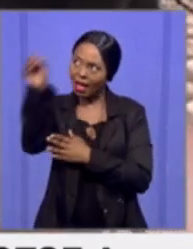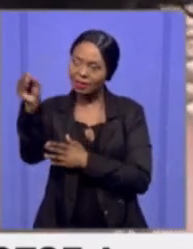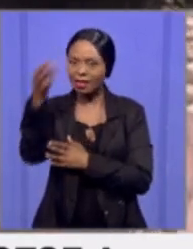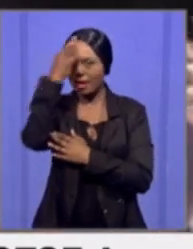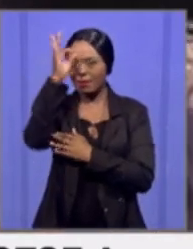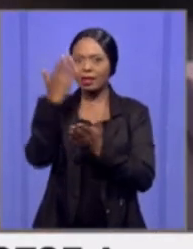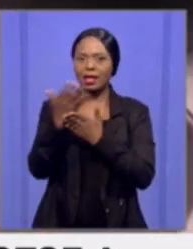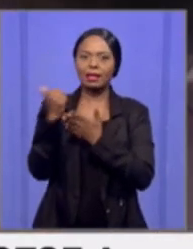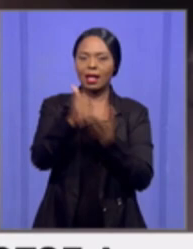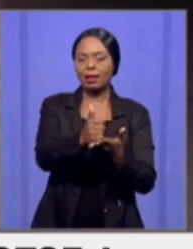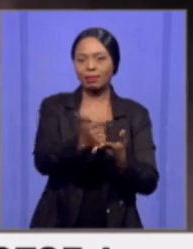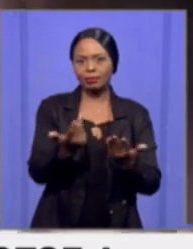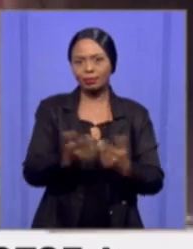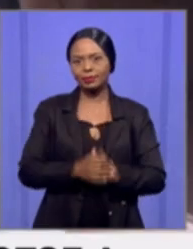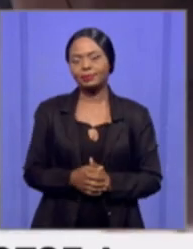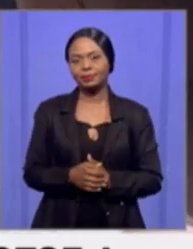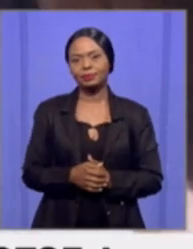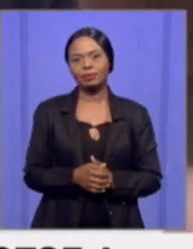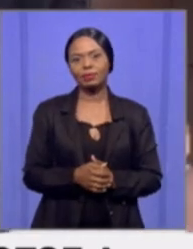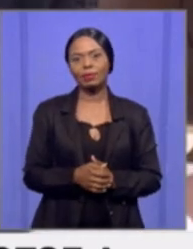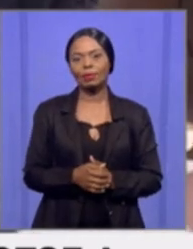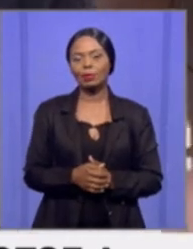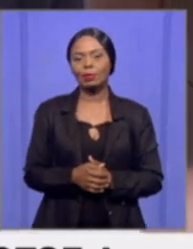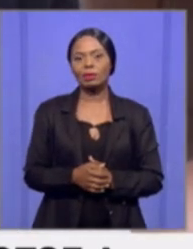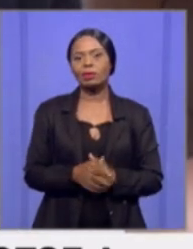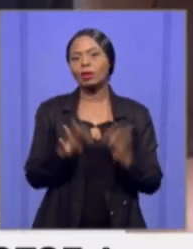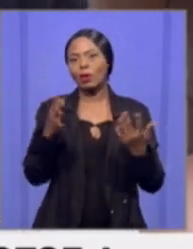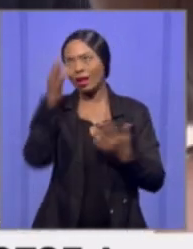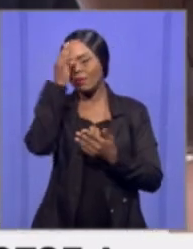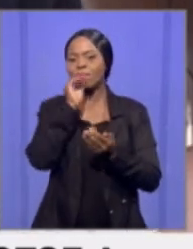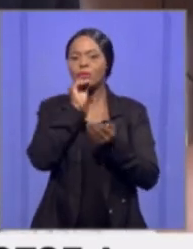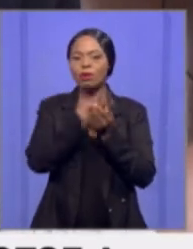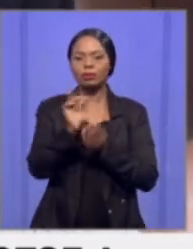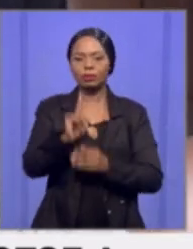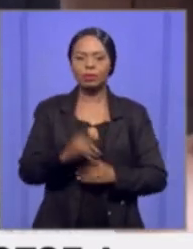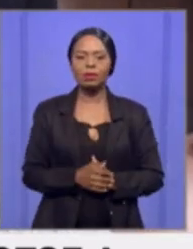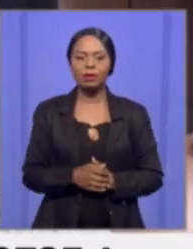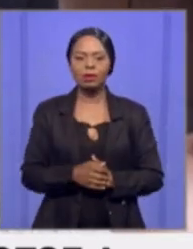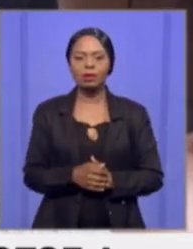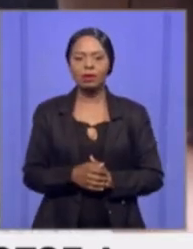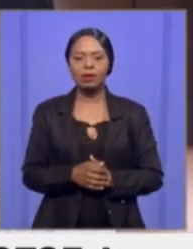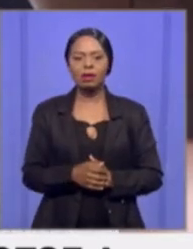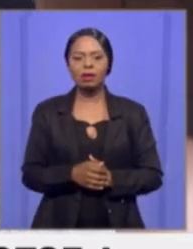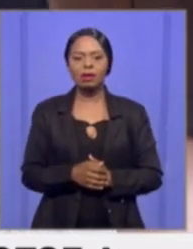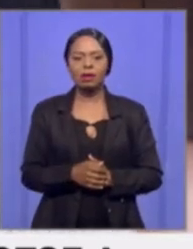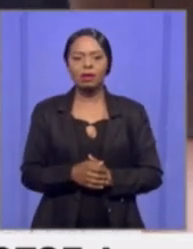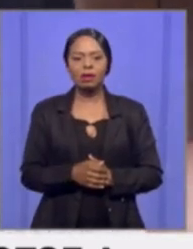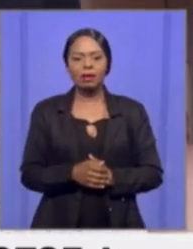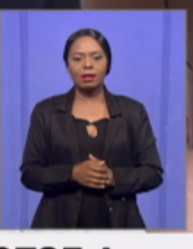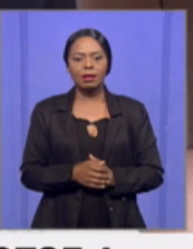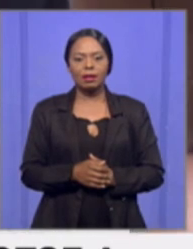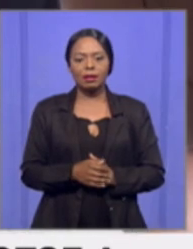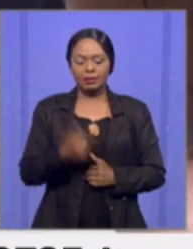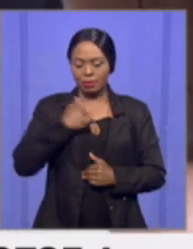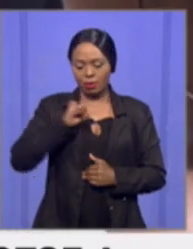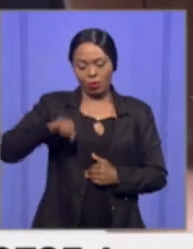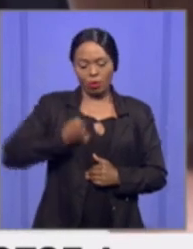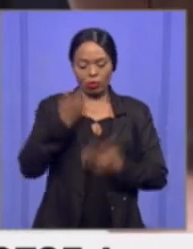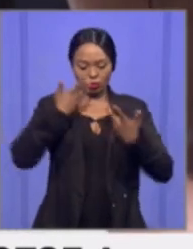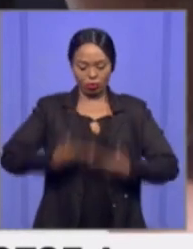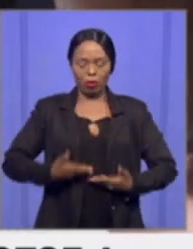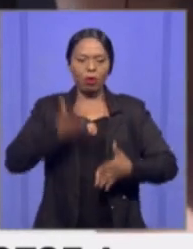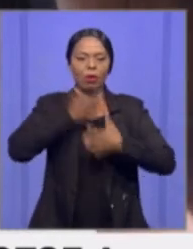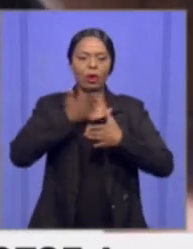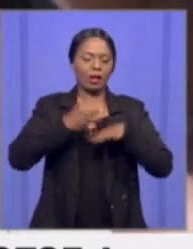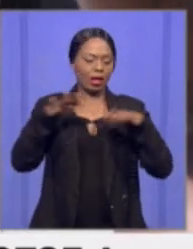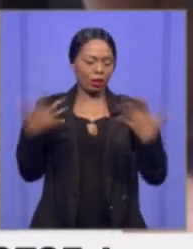thusa ka yona ori e ba le tshepisheng yona mhlomongo re ke e bie ka mgo ka bana na mufumakazi a sa shumiho na bana